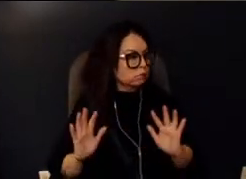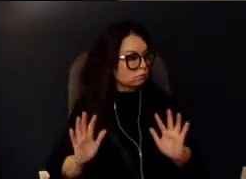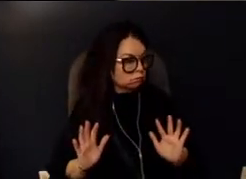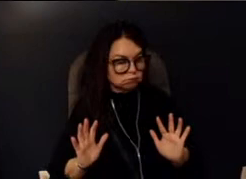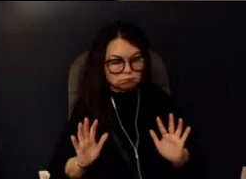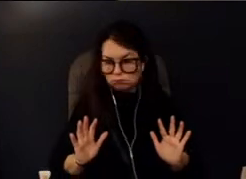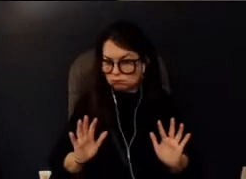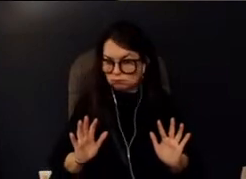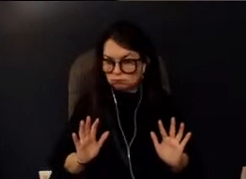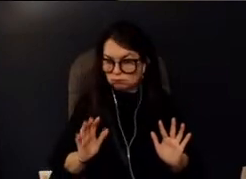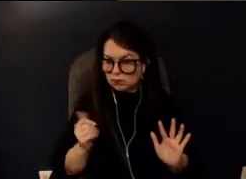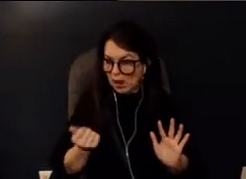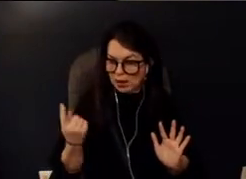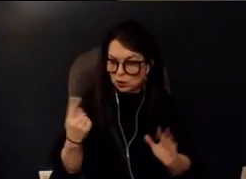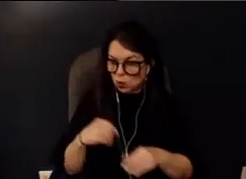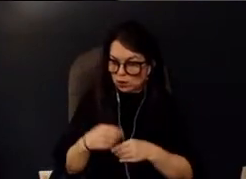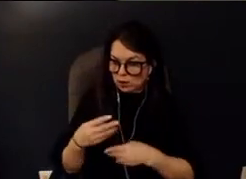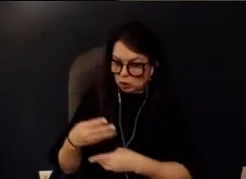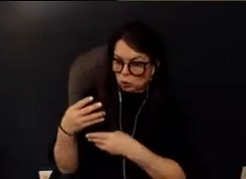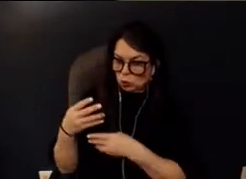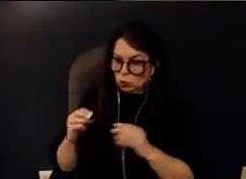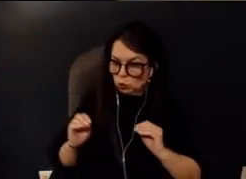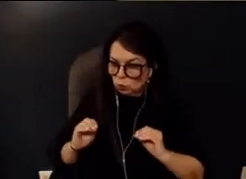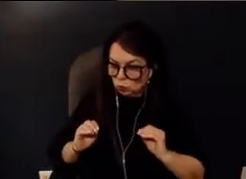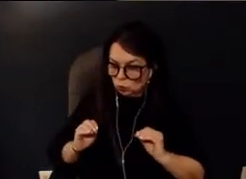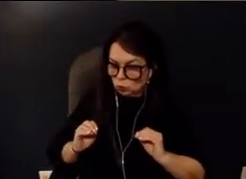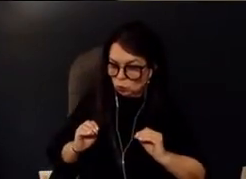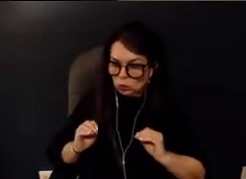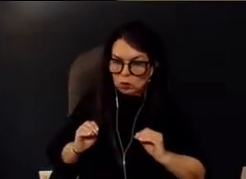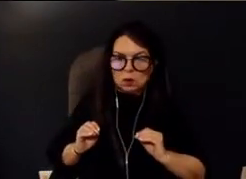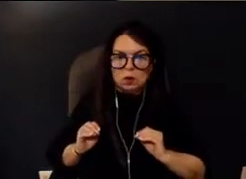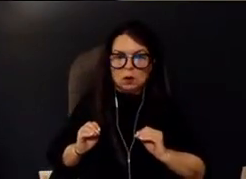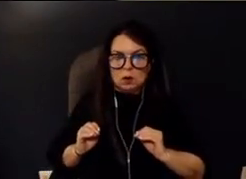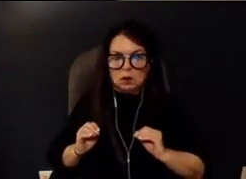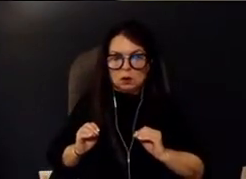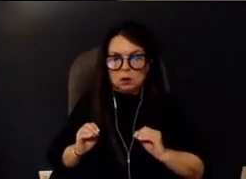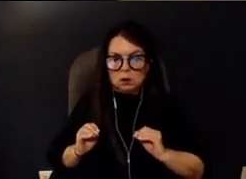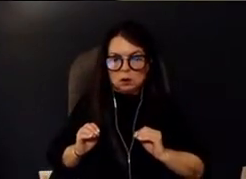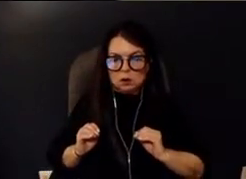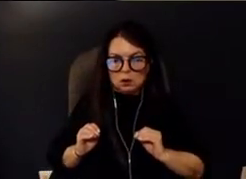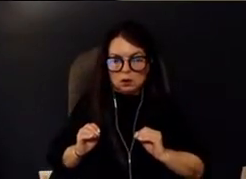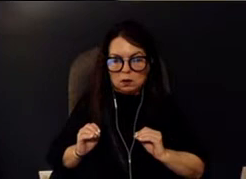queue, and I will then